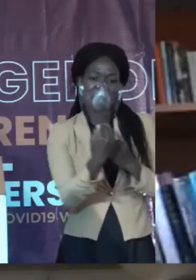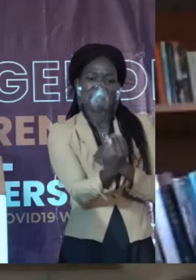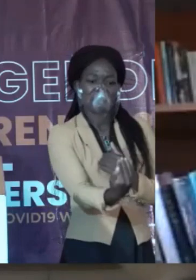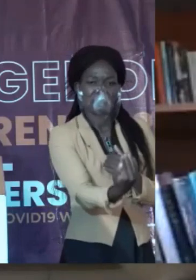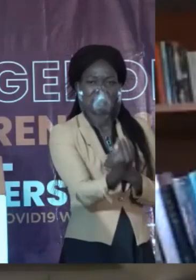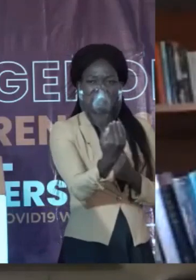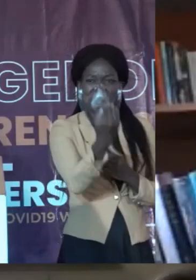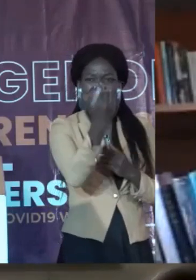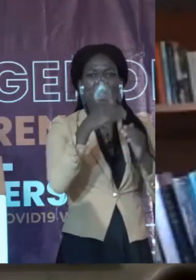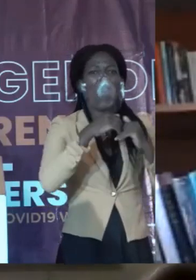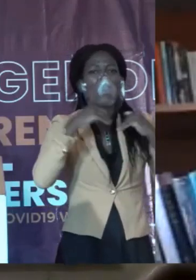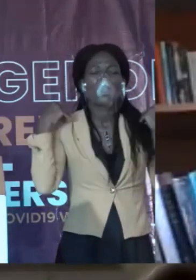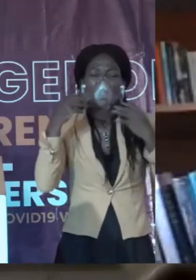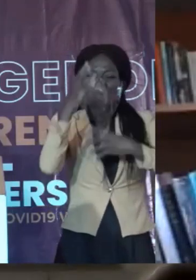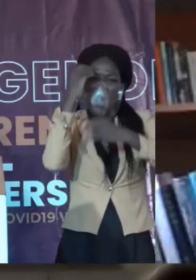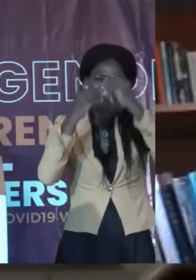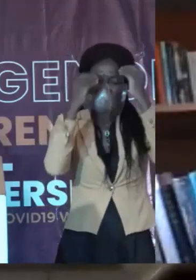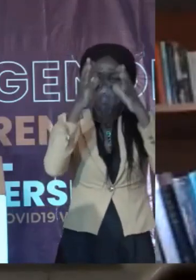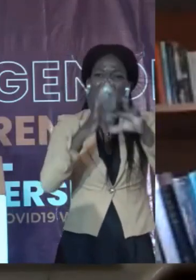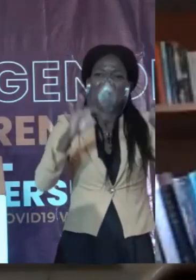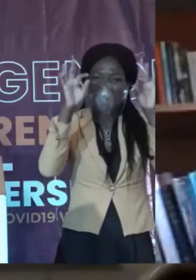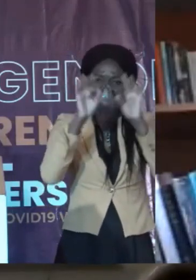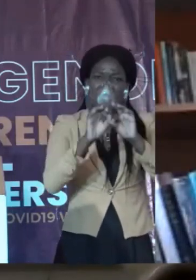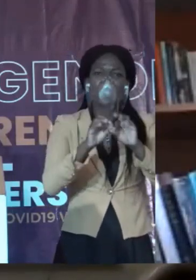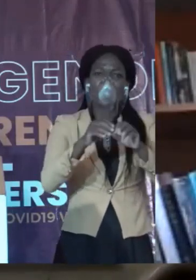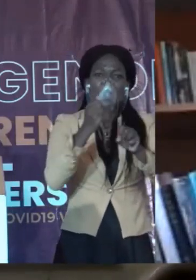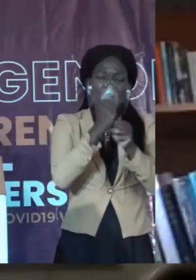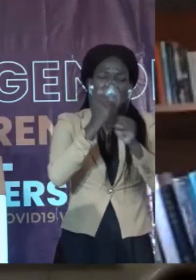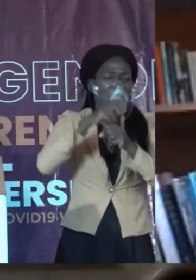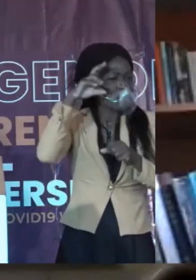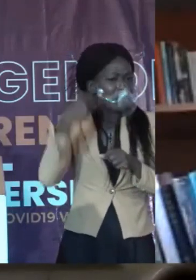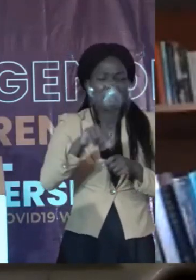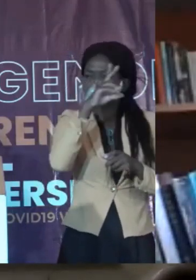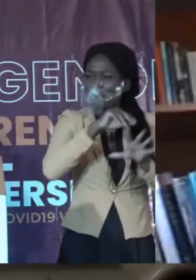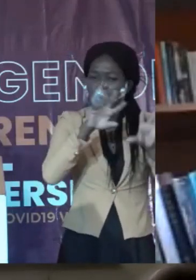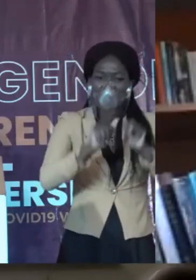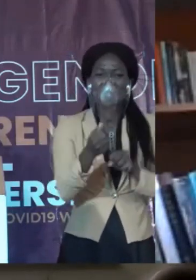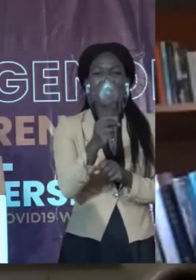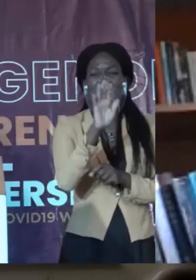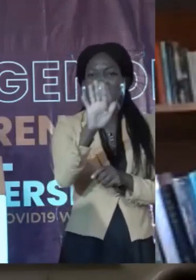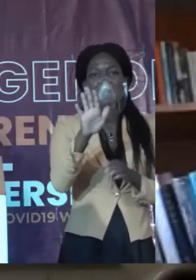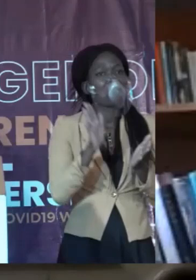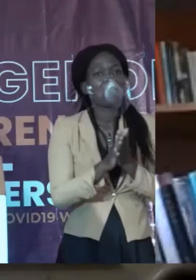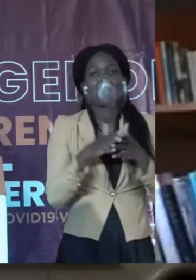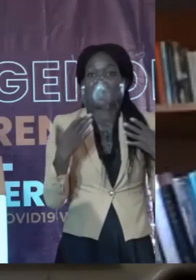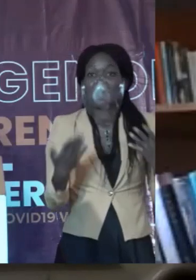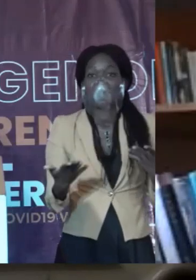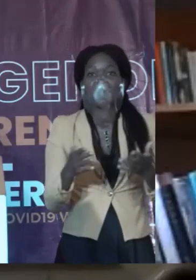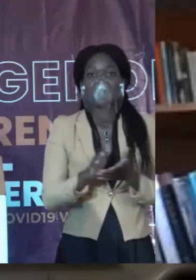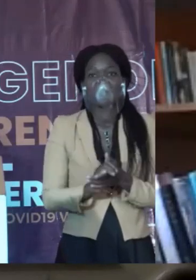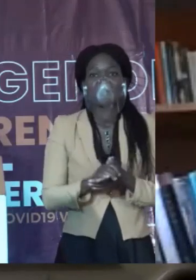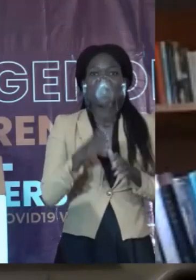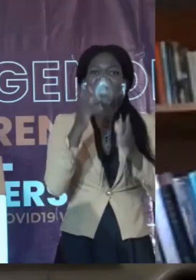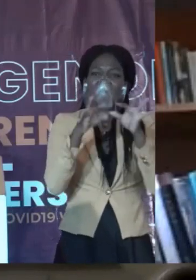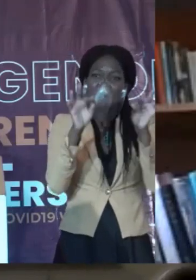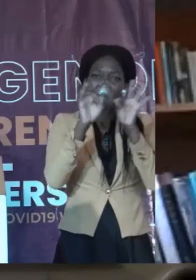critical strategy is keeping girls in school and the curriculum having great